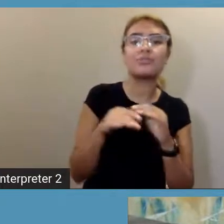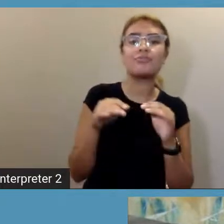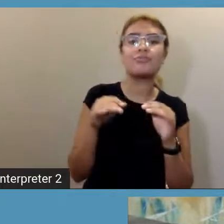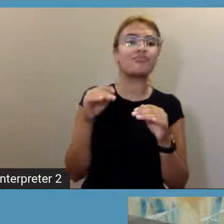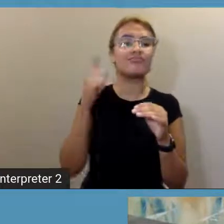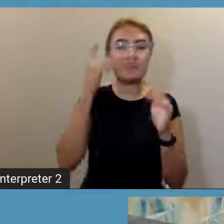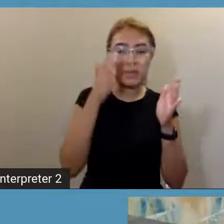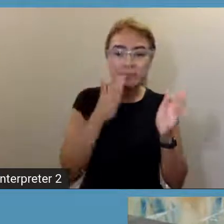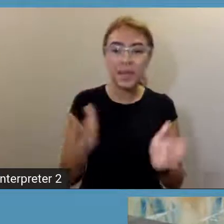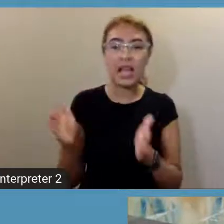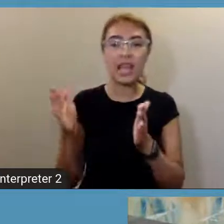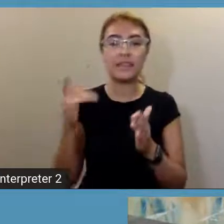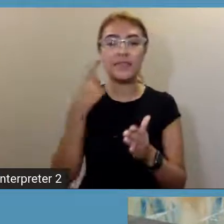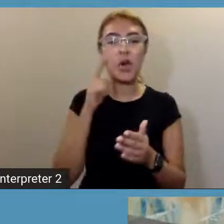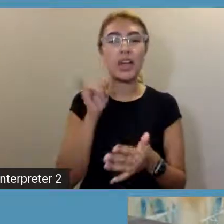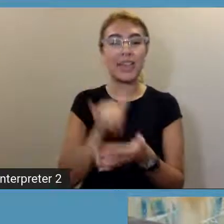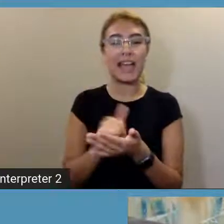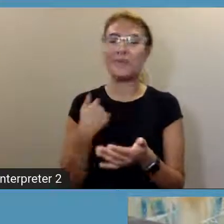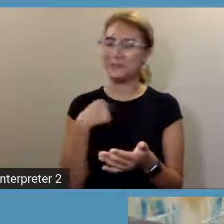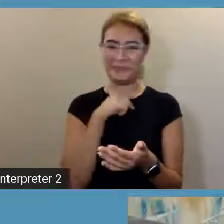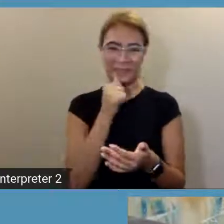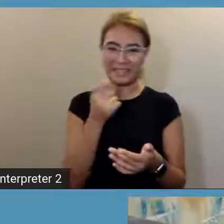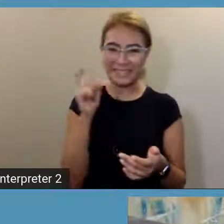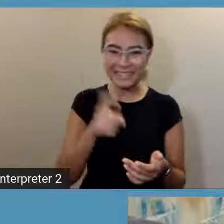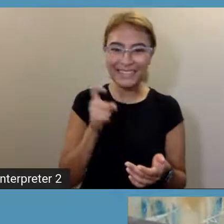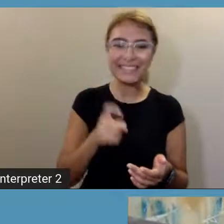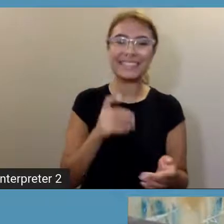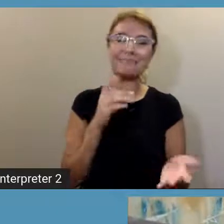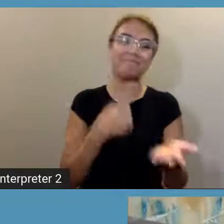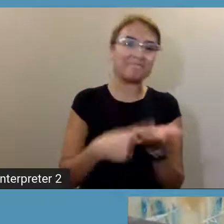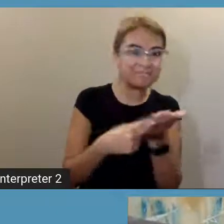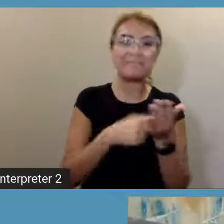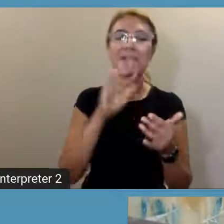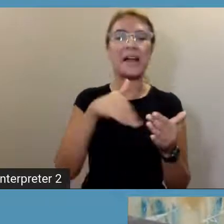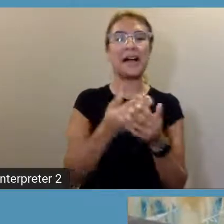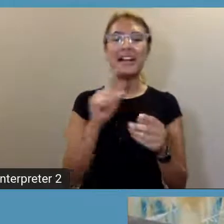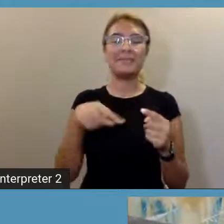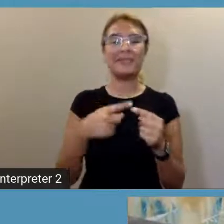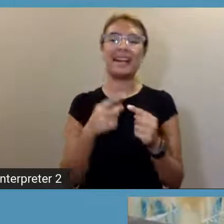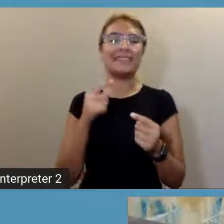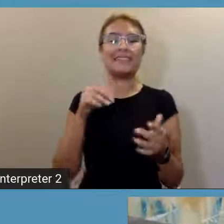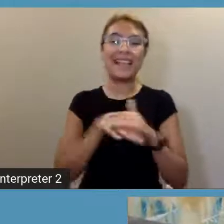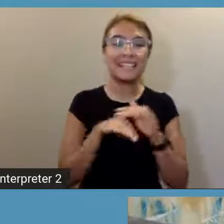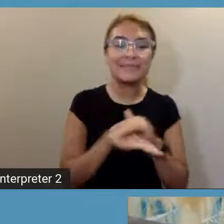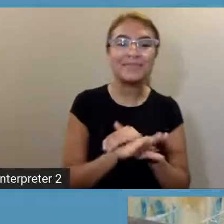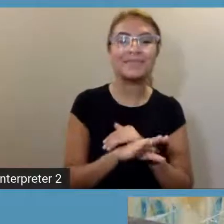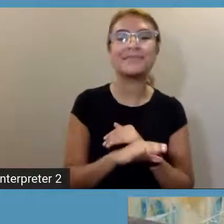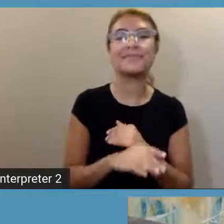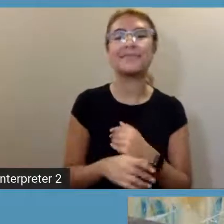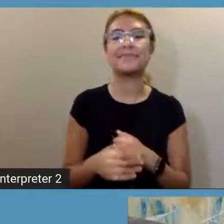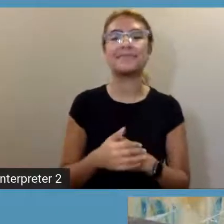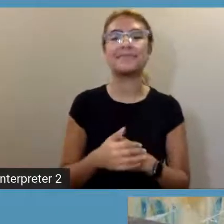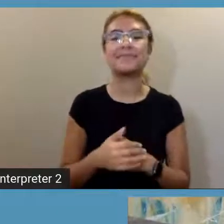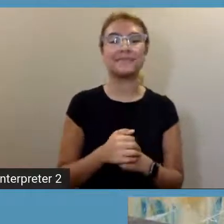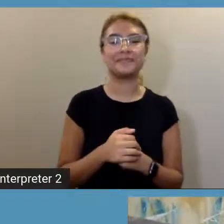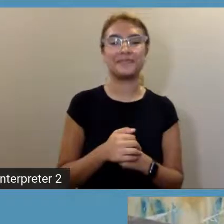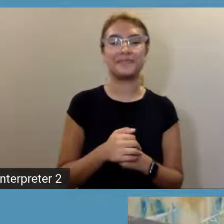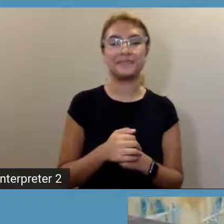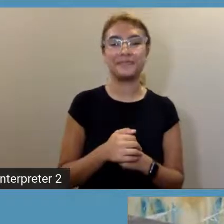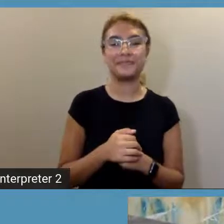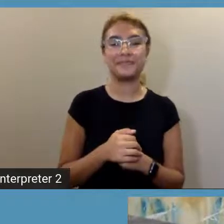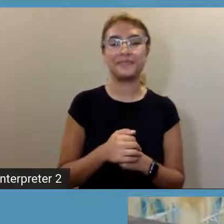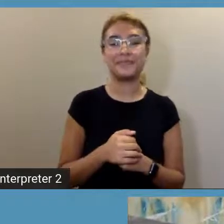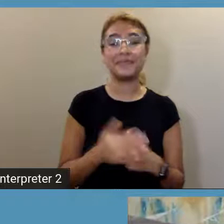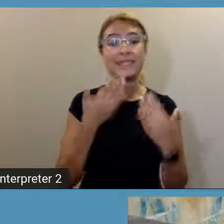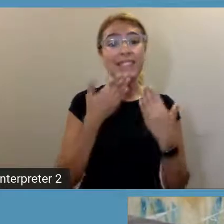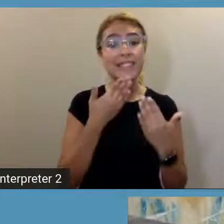that kind of thing. So There you go. we don't have to put you on the hot seat too much. We did 4 of those earlier in the year. But thank